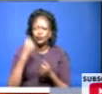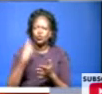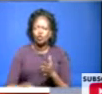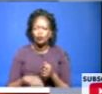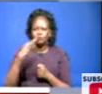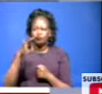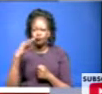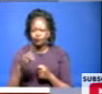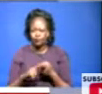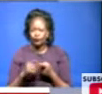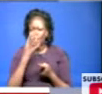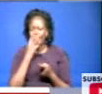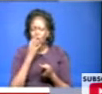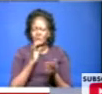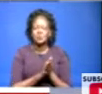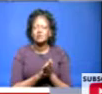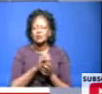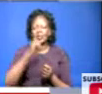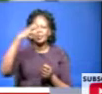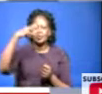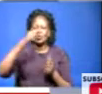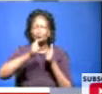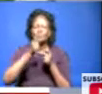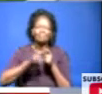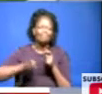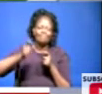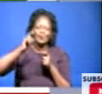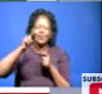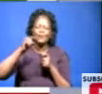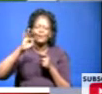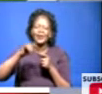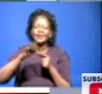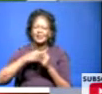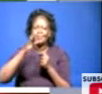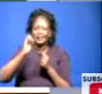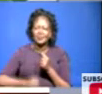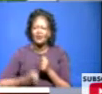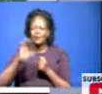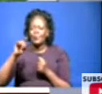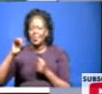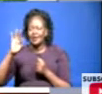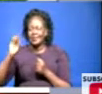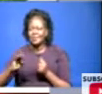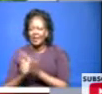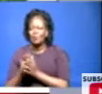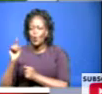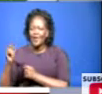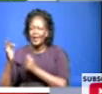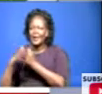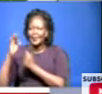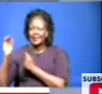Wiki, mangoes and electricity, which went up by 3.8%, 5.3% and